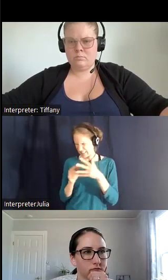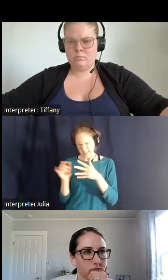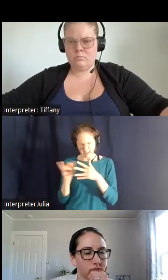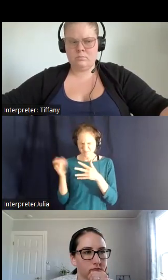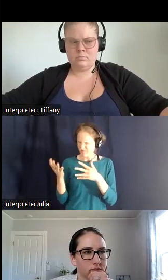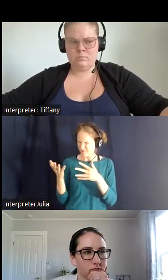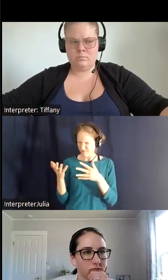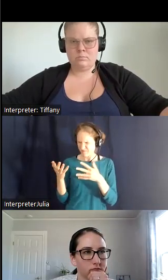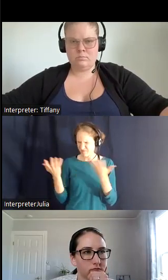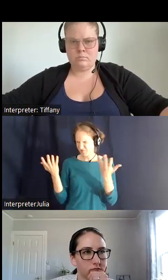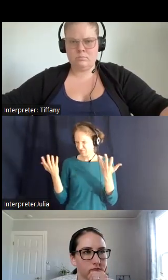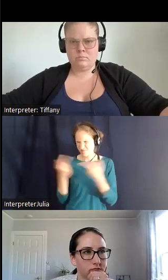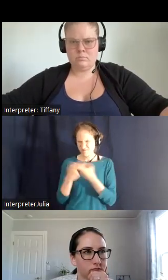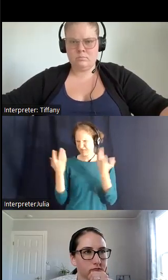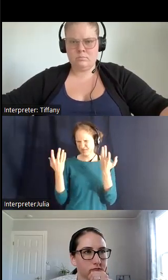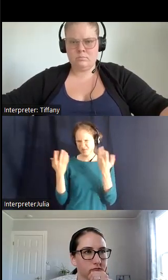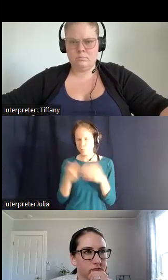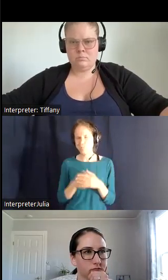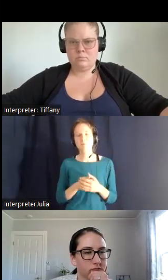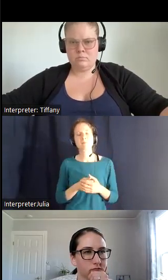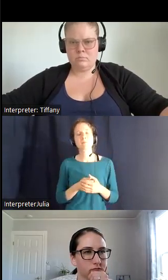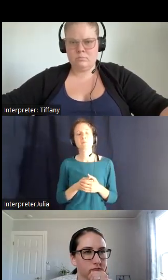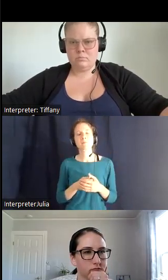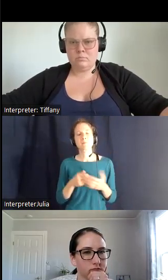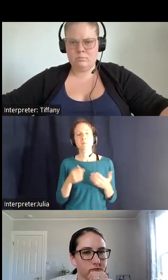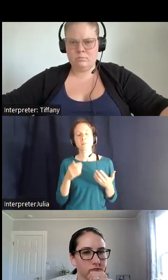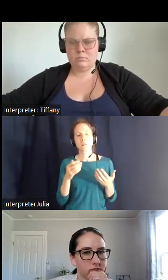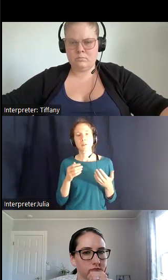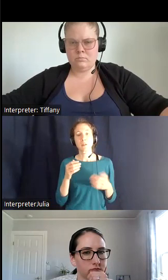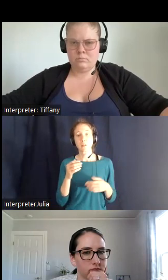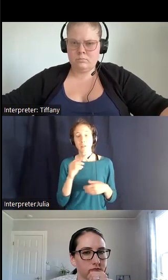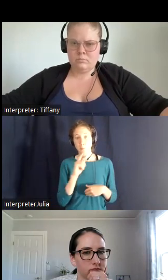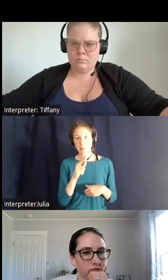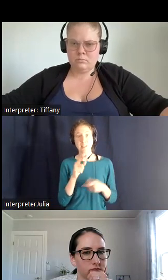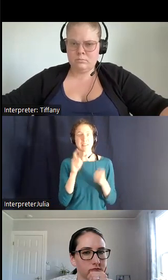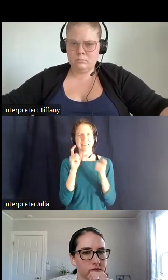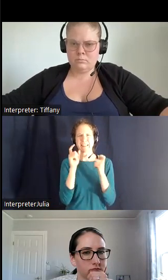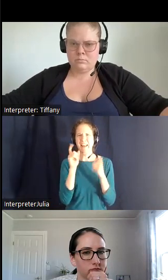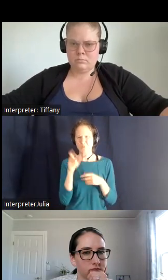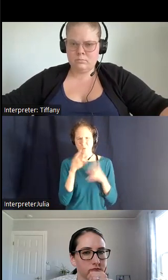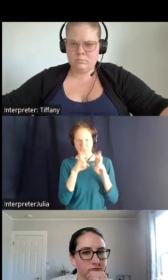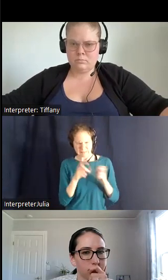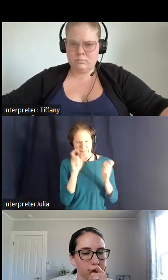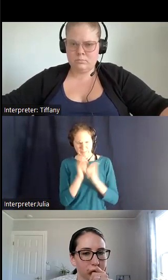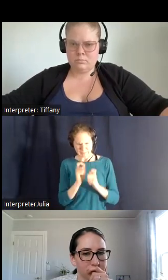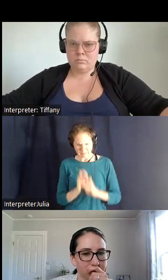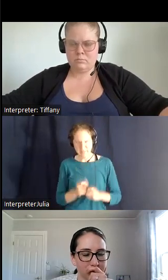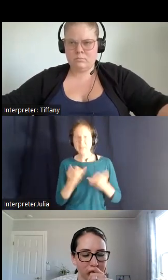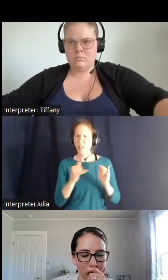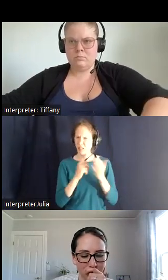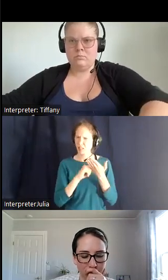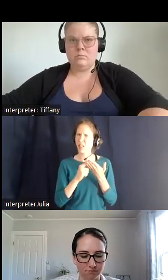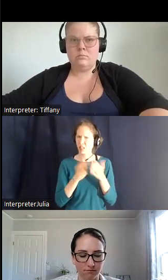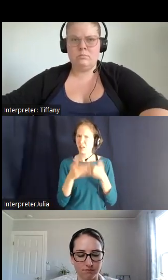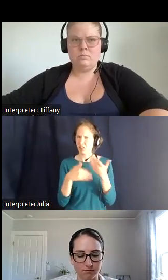and this is really getting nuanced, and it is certainly a ever-evolving conversation, but that if we're wanting to